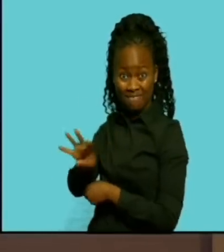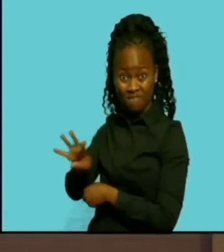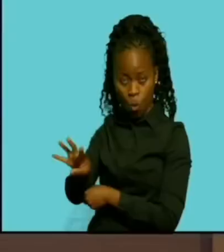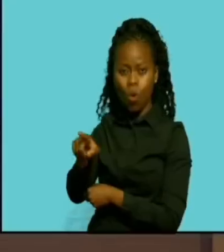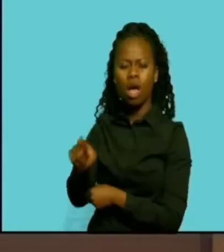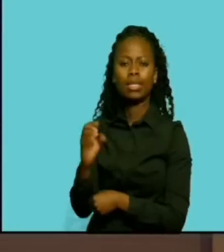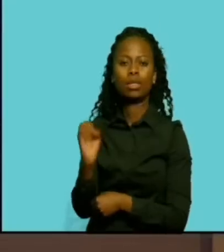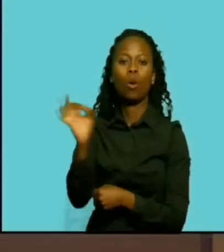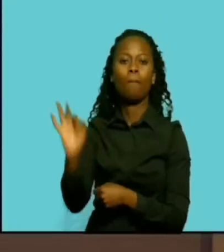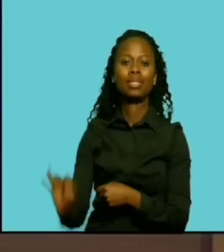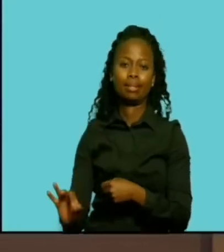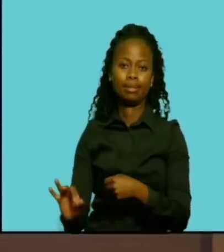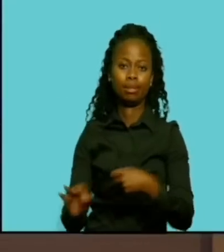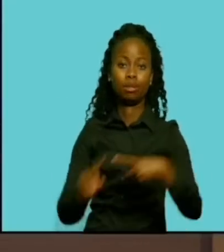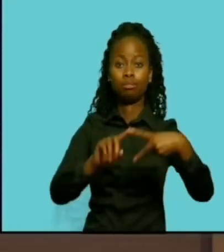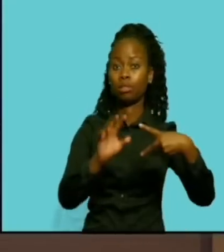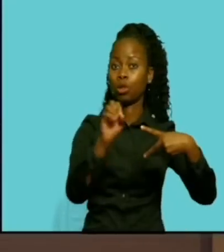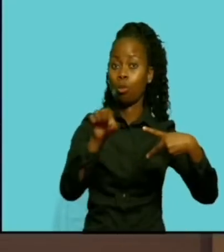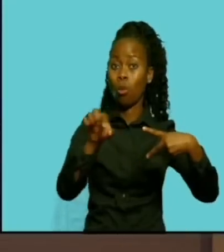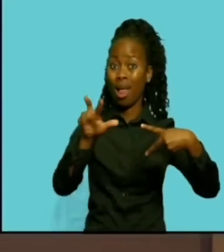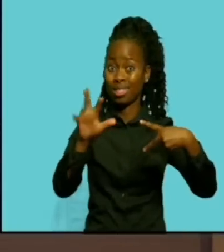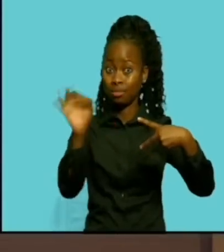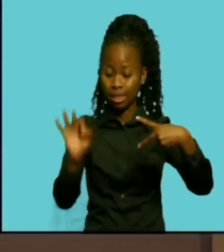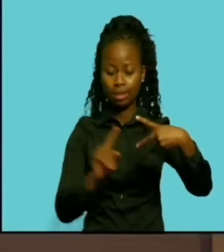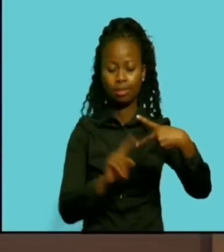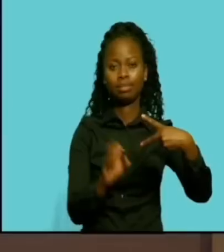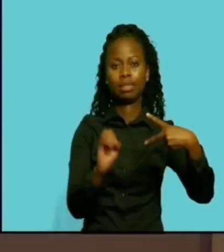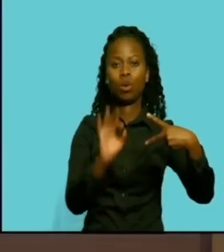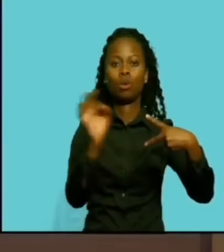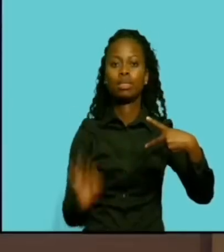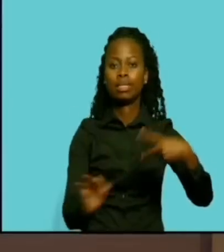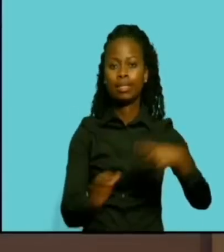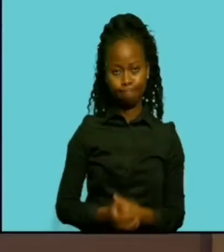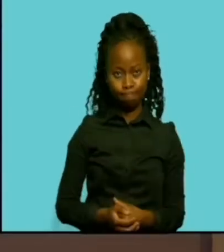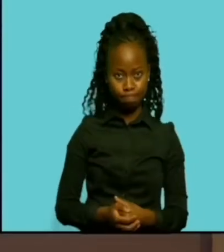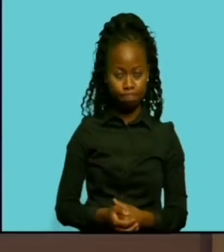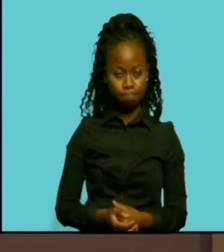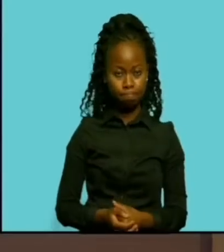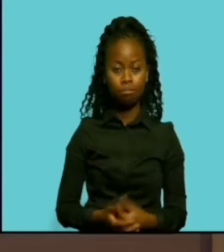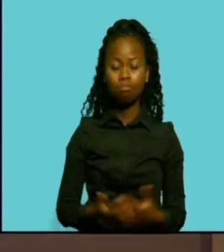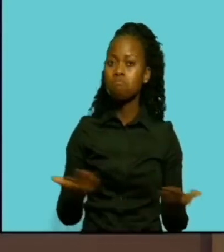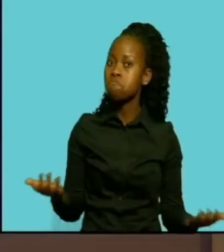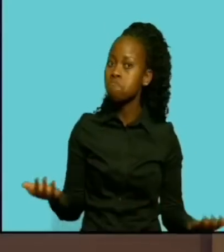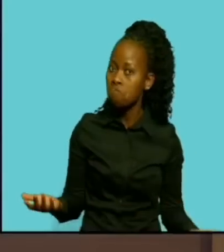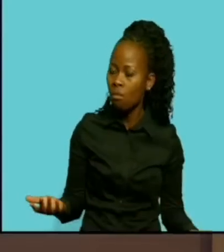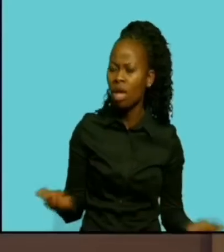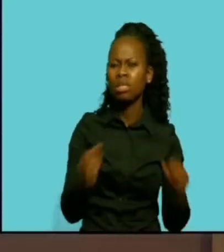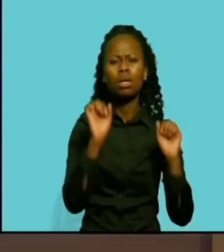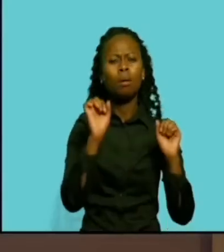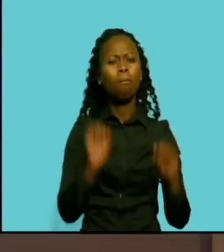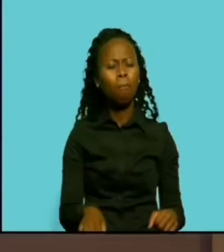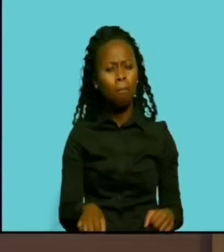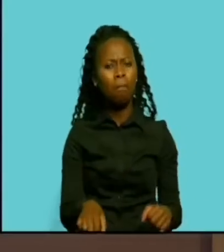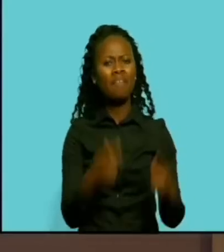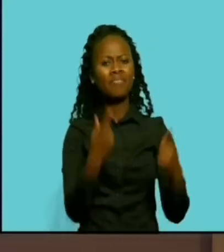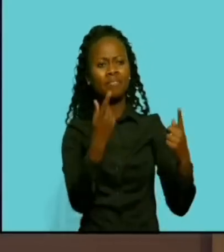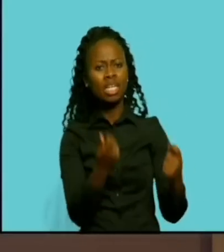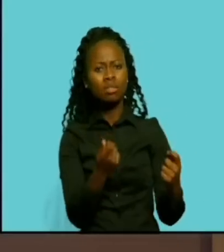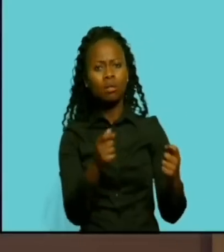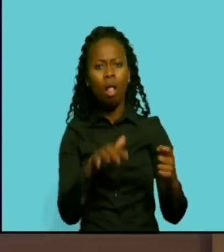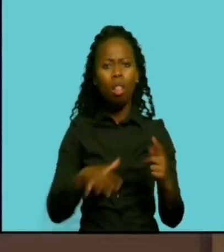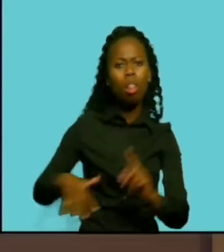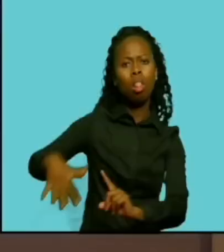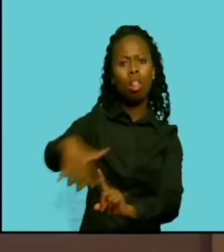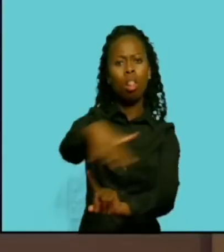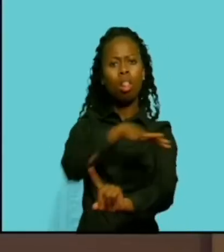Although fiscal risk has increased on the back of better revenue and reduced borrowing